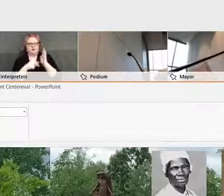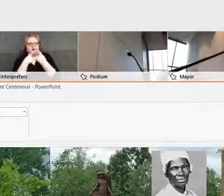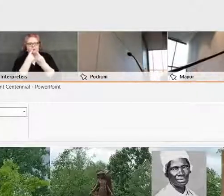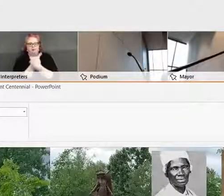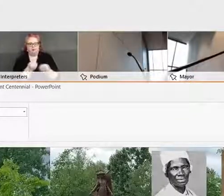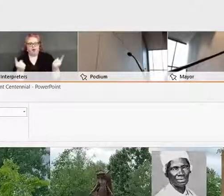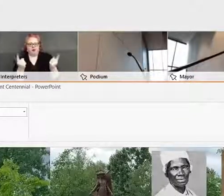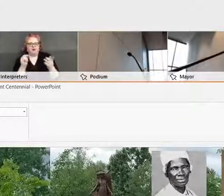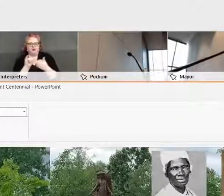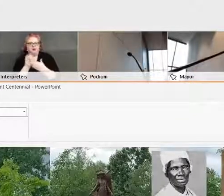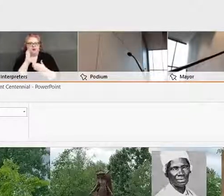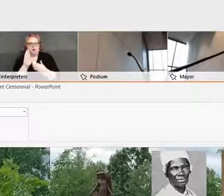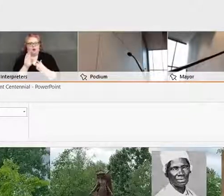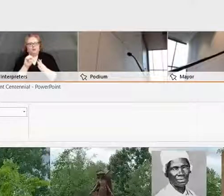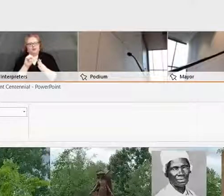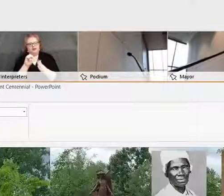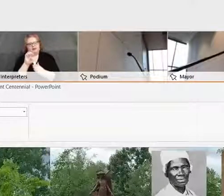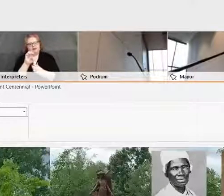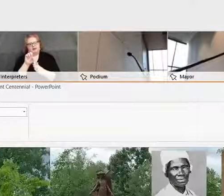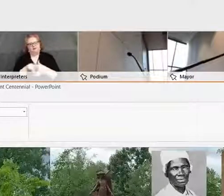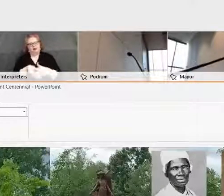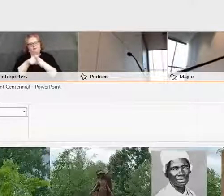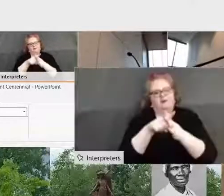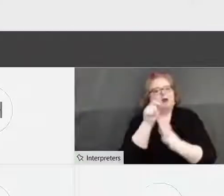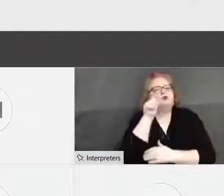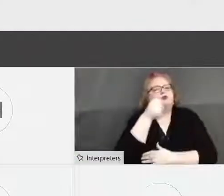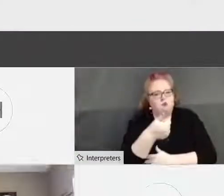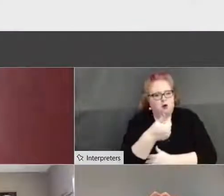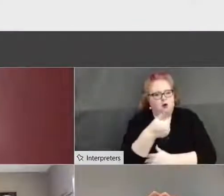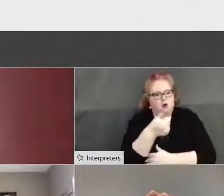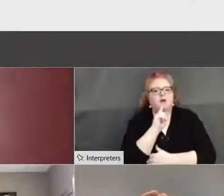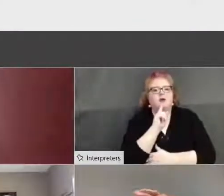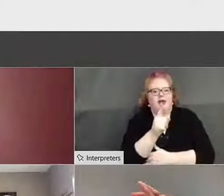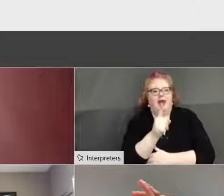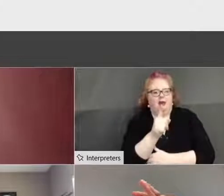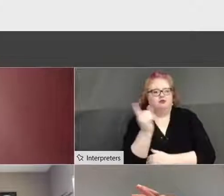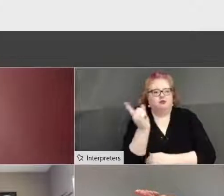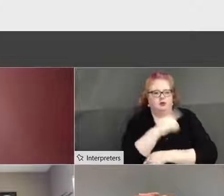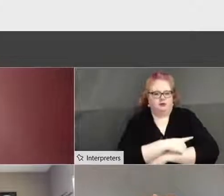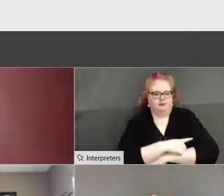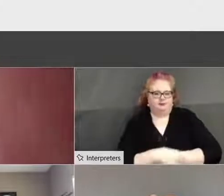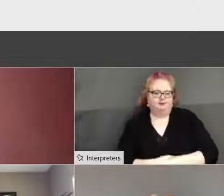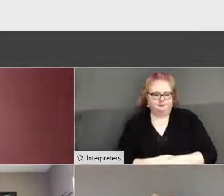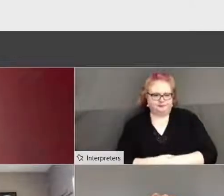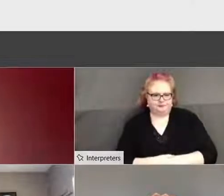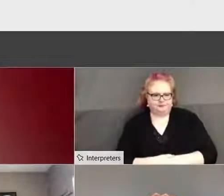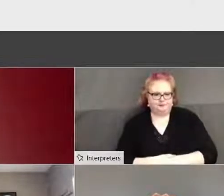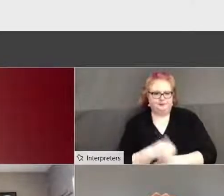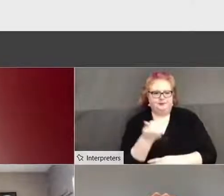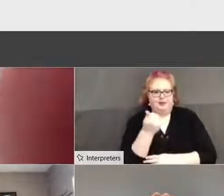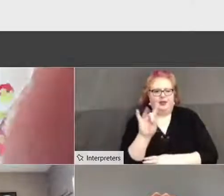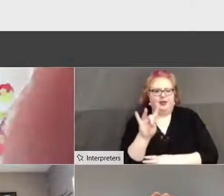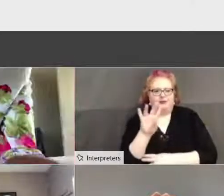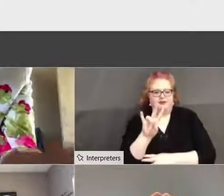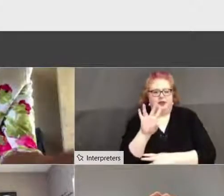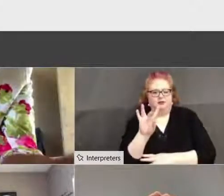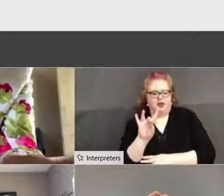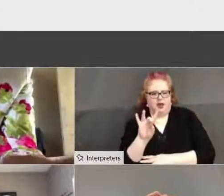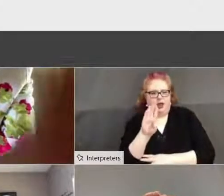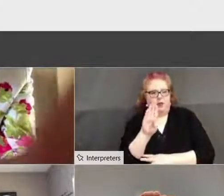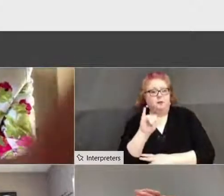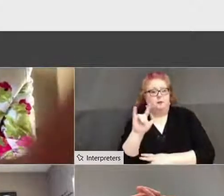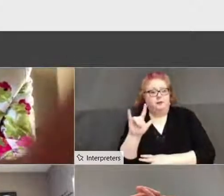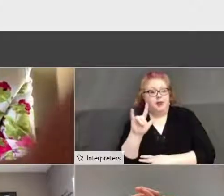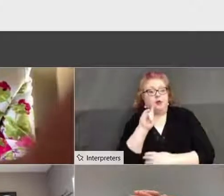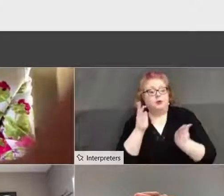go in effect tomorrow, the actual day of this. Whereas in 1878, a bill was introduced into Congress which would